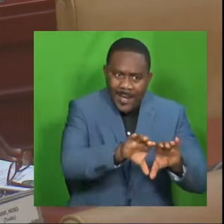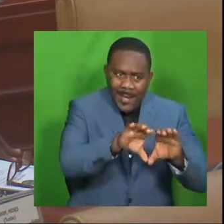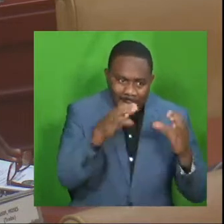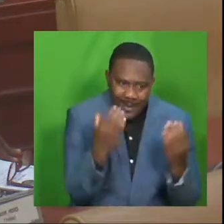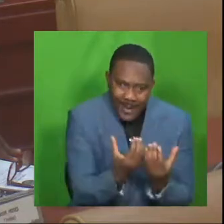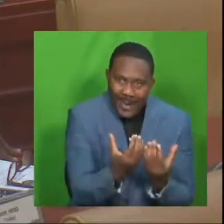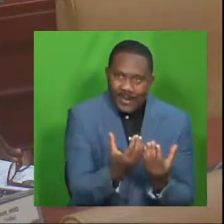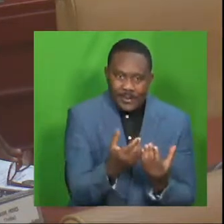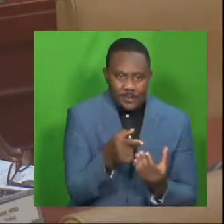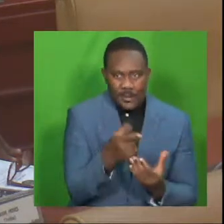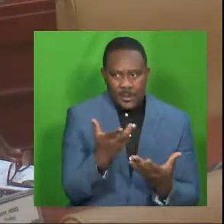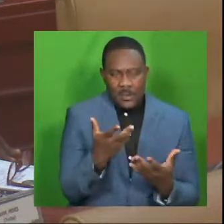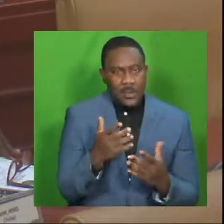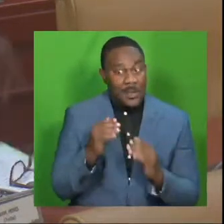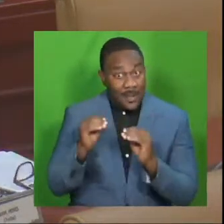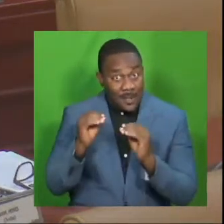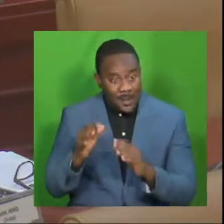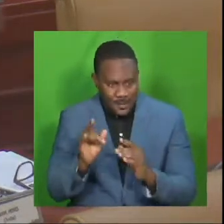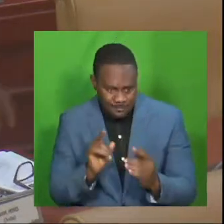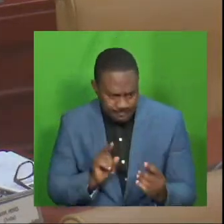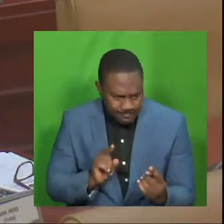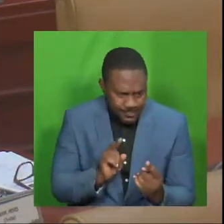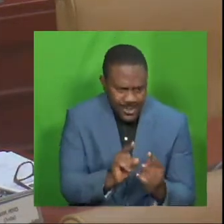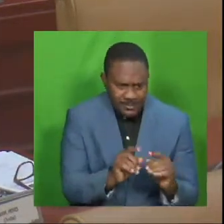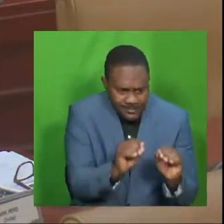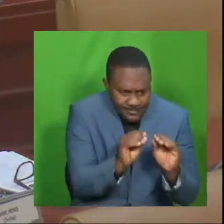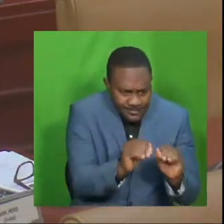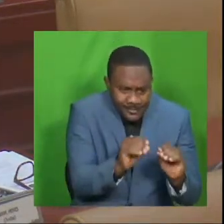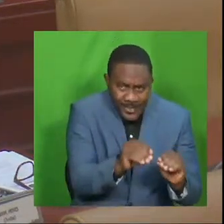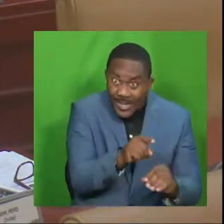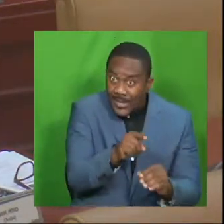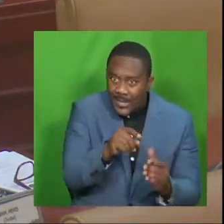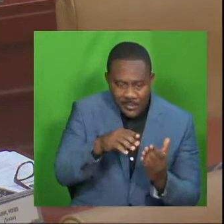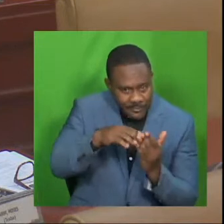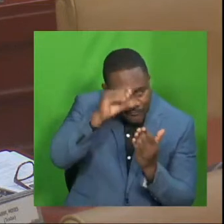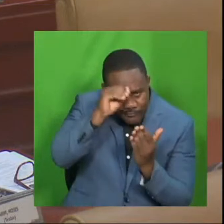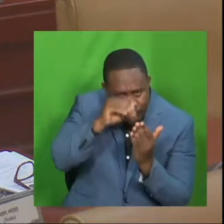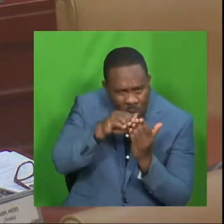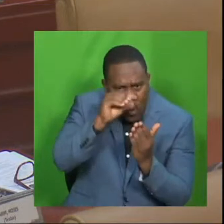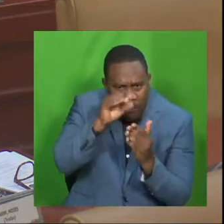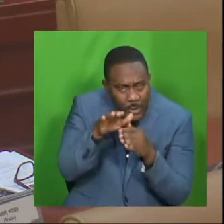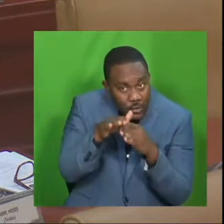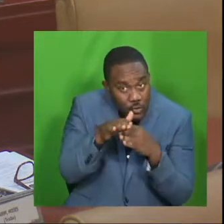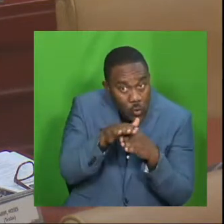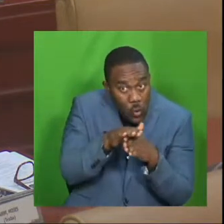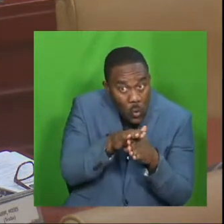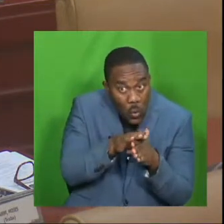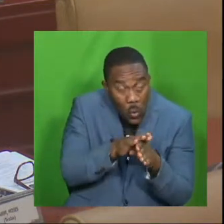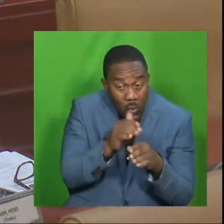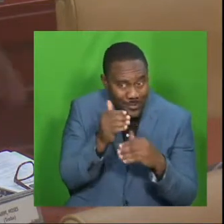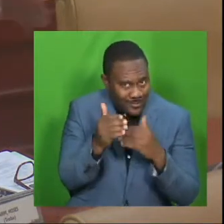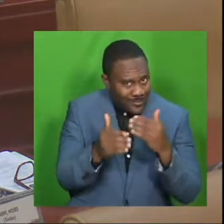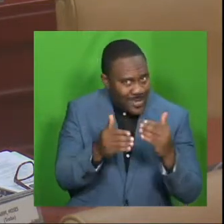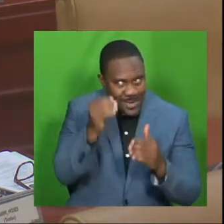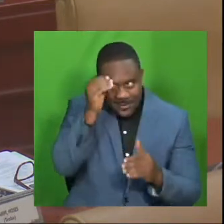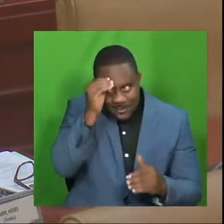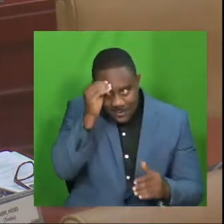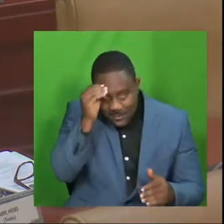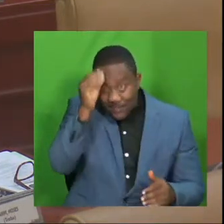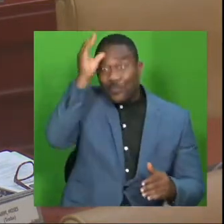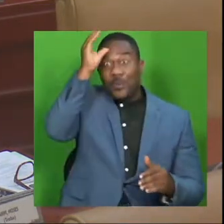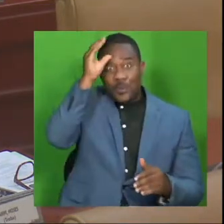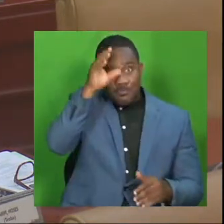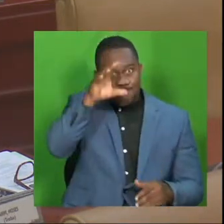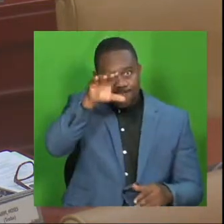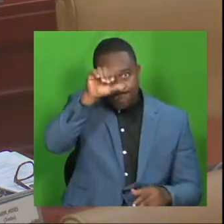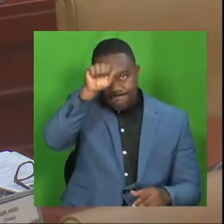get very closer to the slow learner. And you know, the slow learner is slow by sure. And therefore, when he's able to get